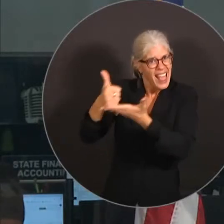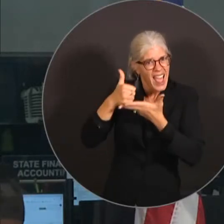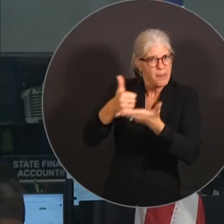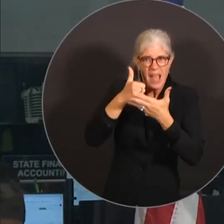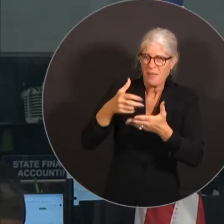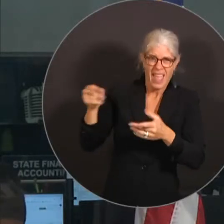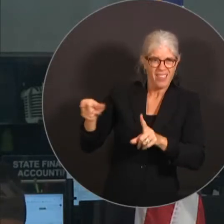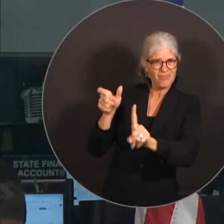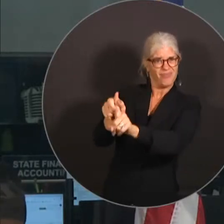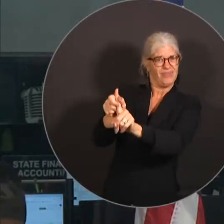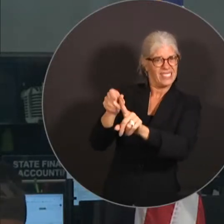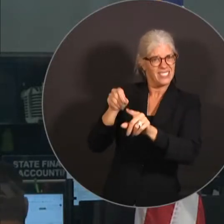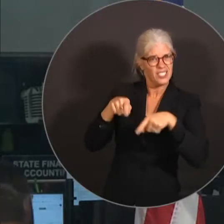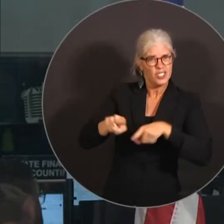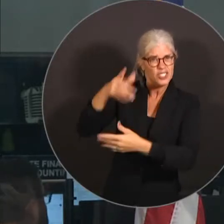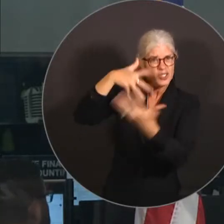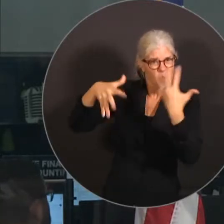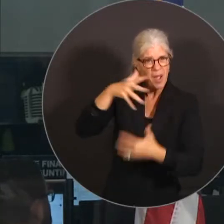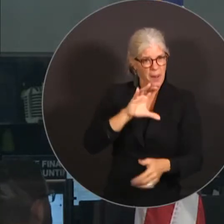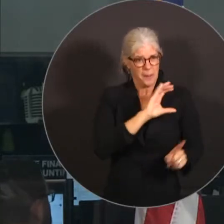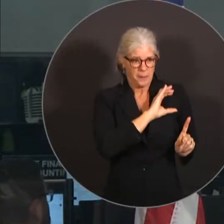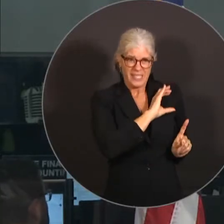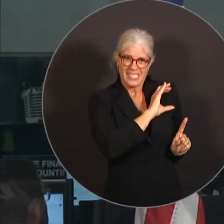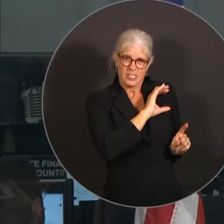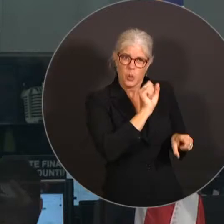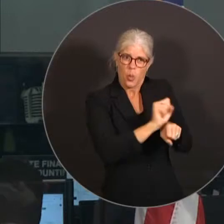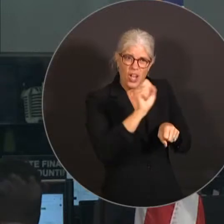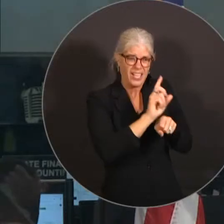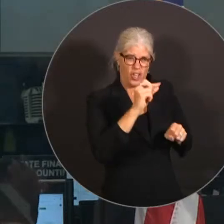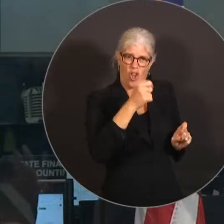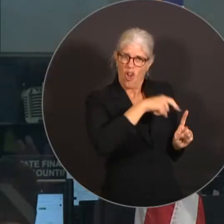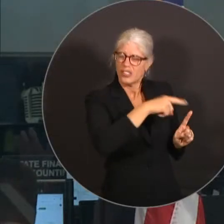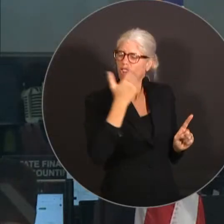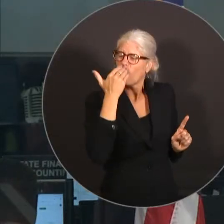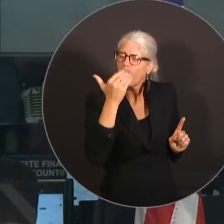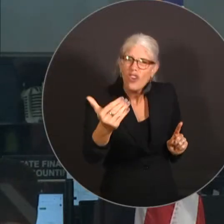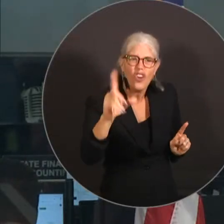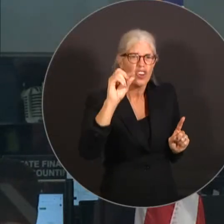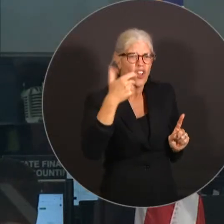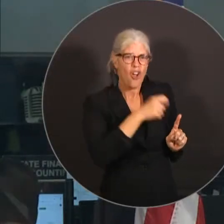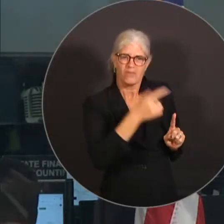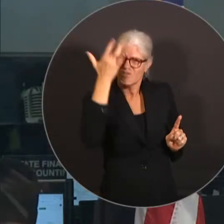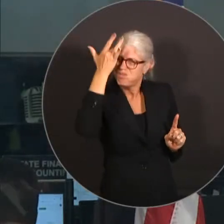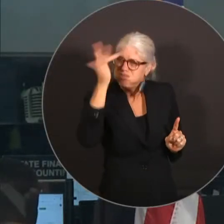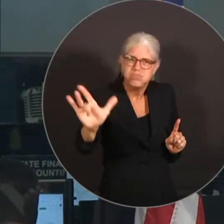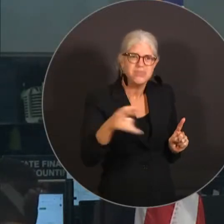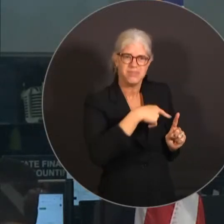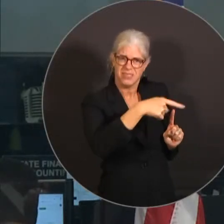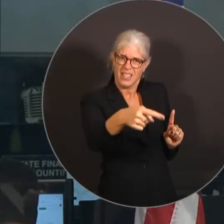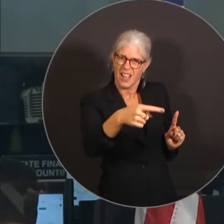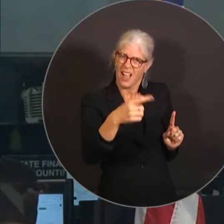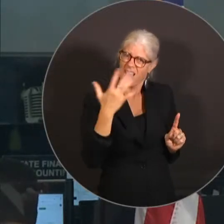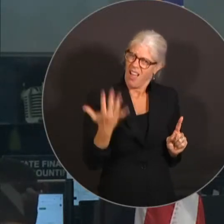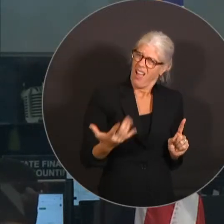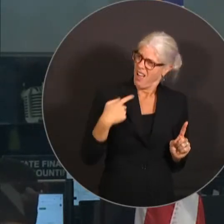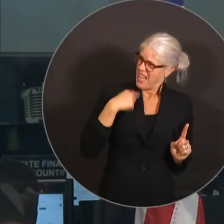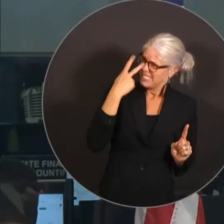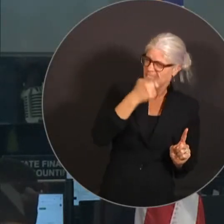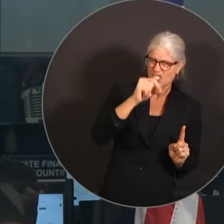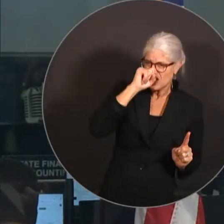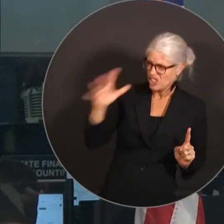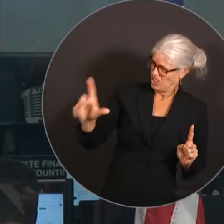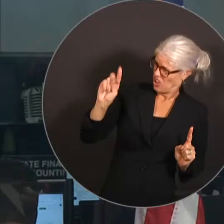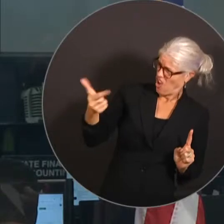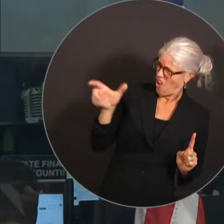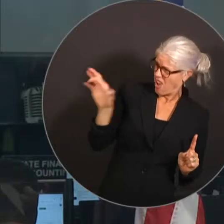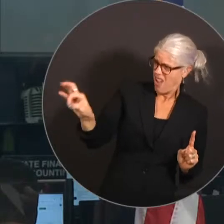These police working dogs. They're great. They're great canines. So we don't have tolerance for that in Florida.